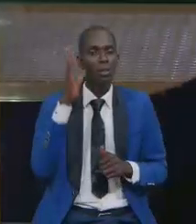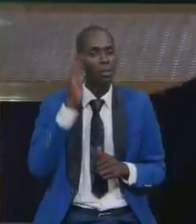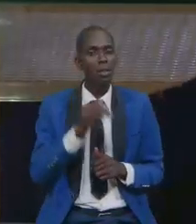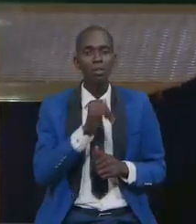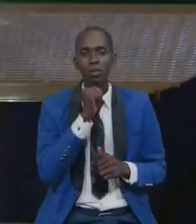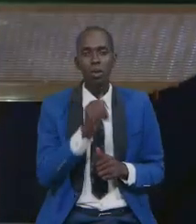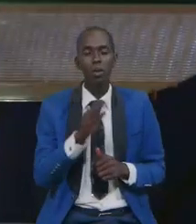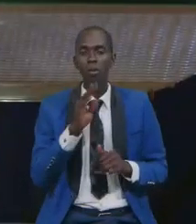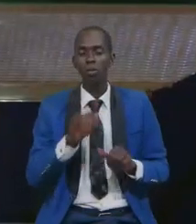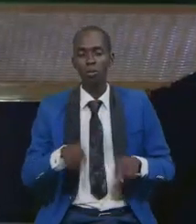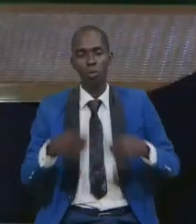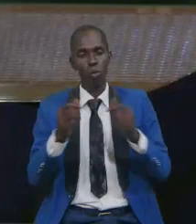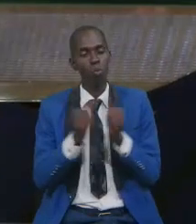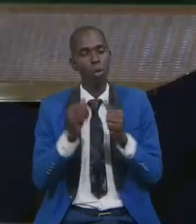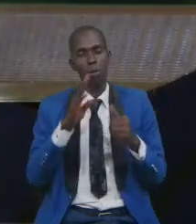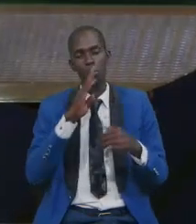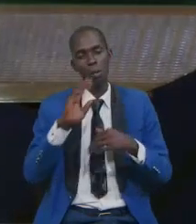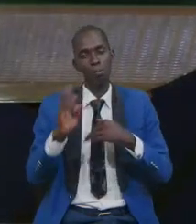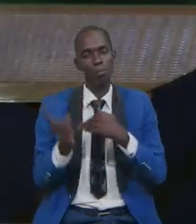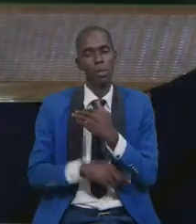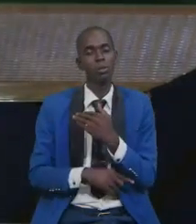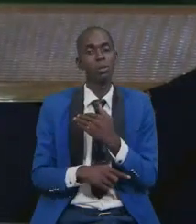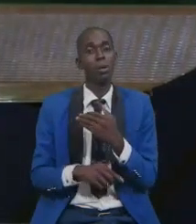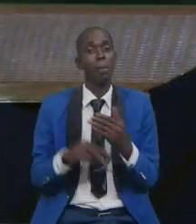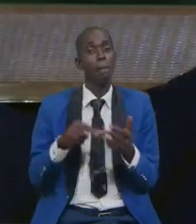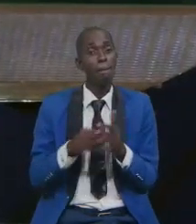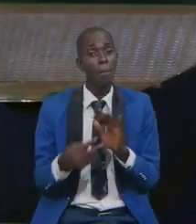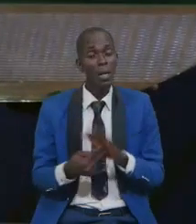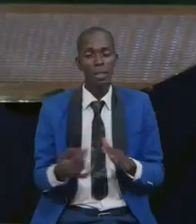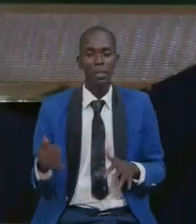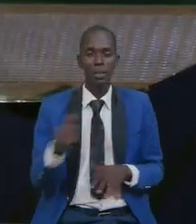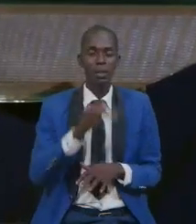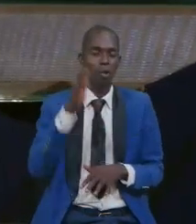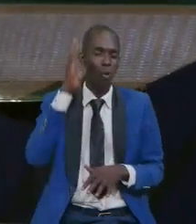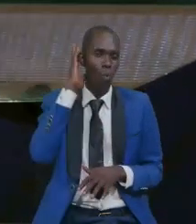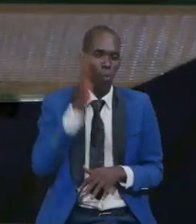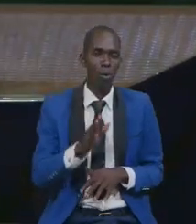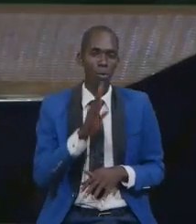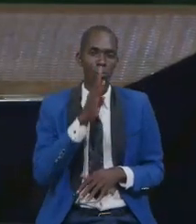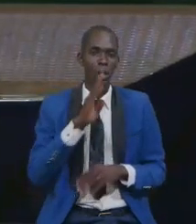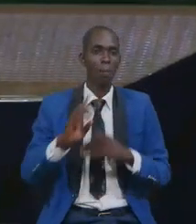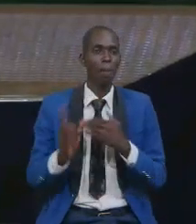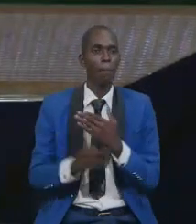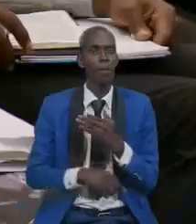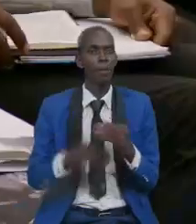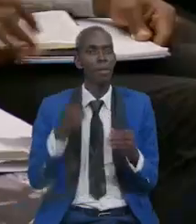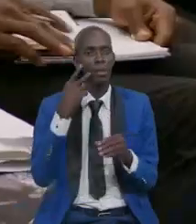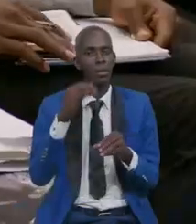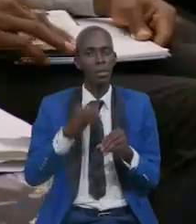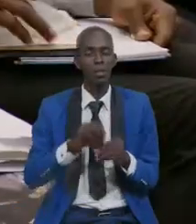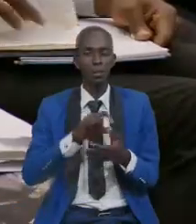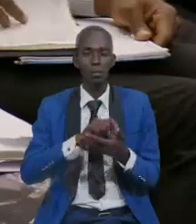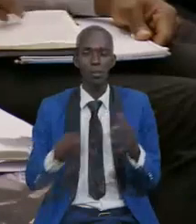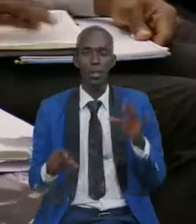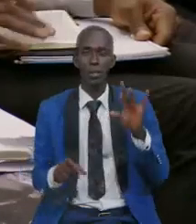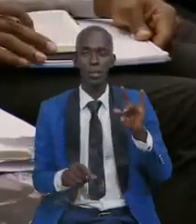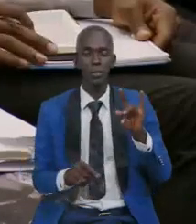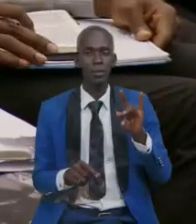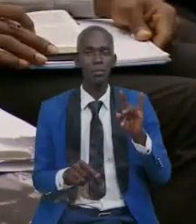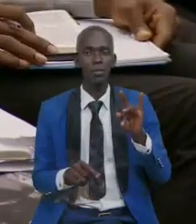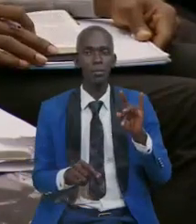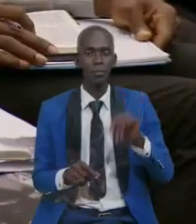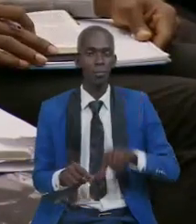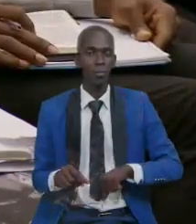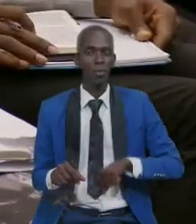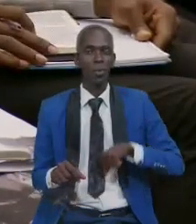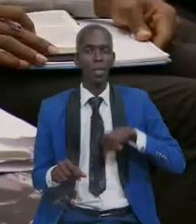be unpunished. That is, he will be punished. Look at verse 18. In verse 18,